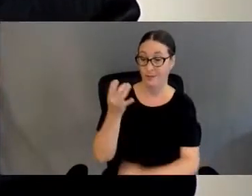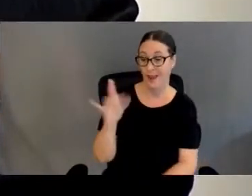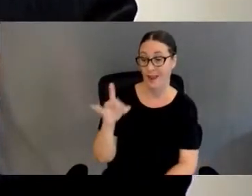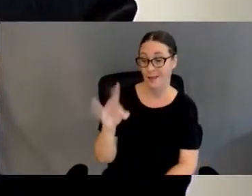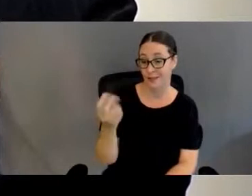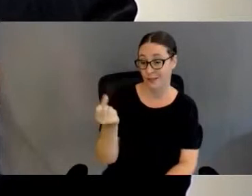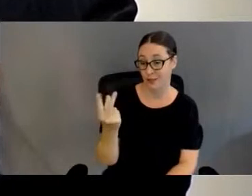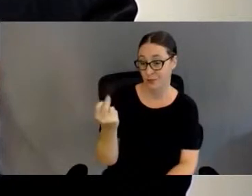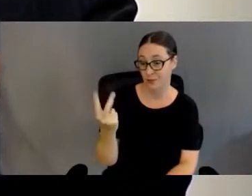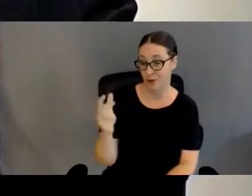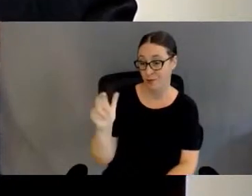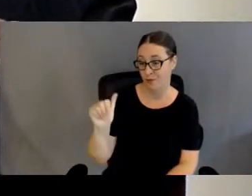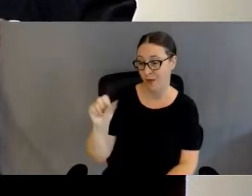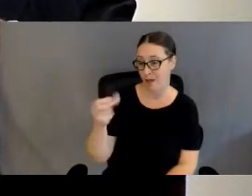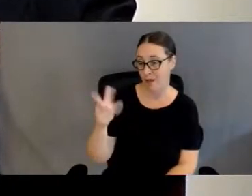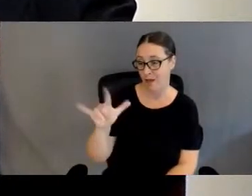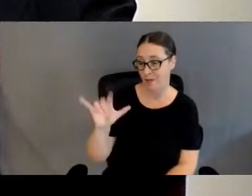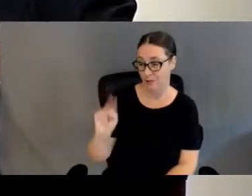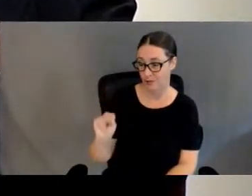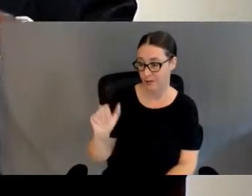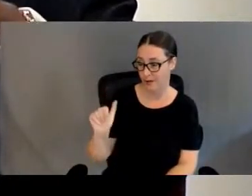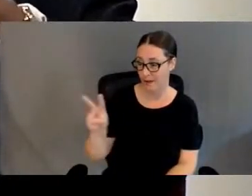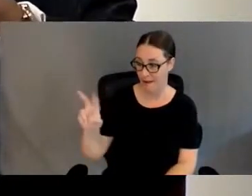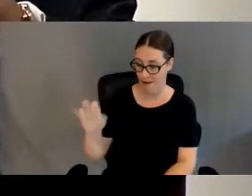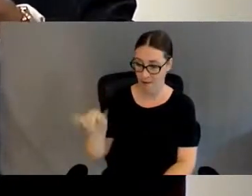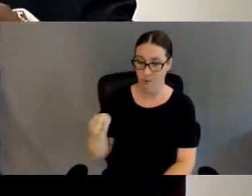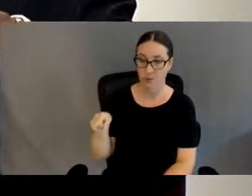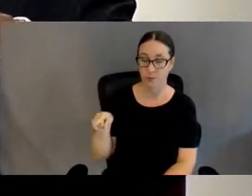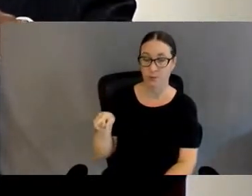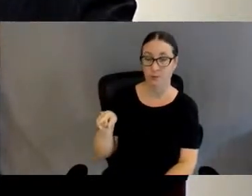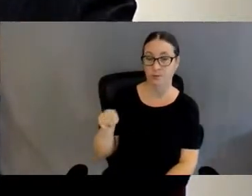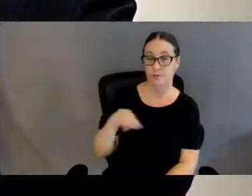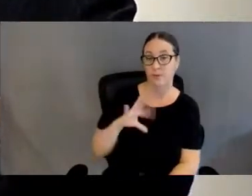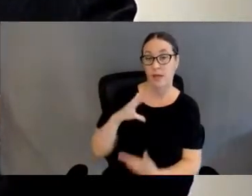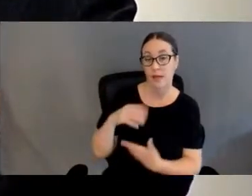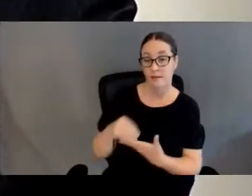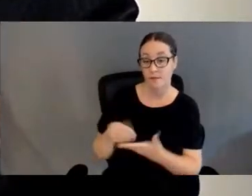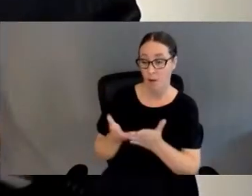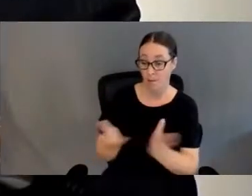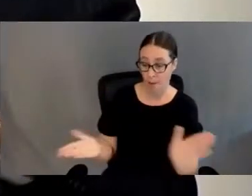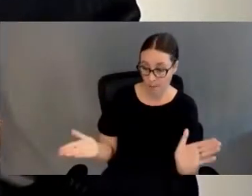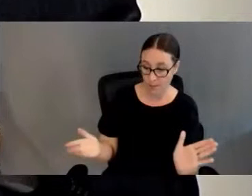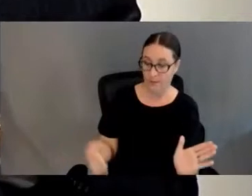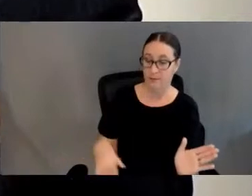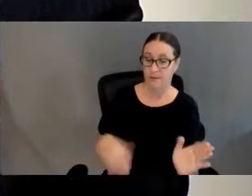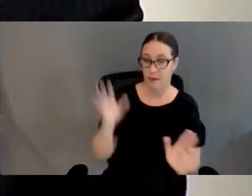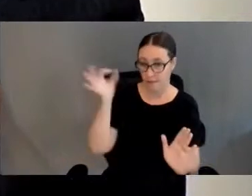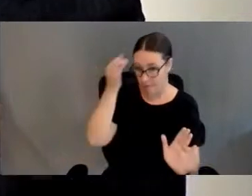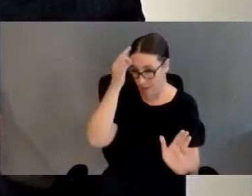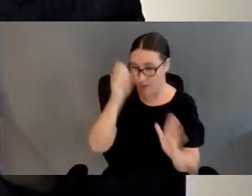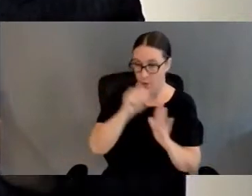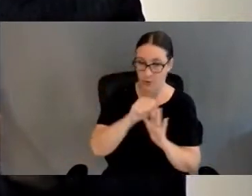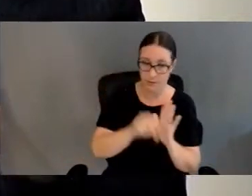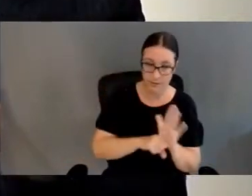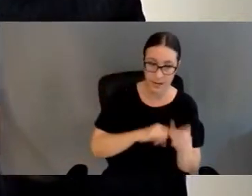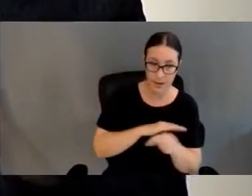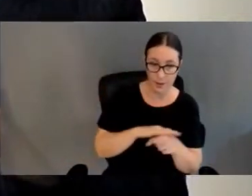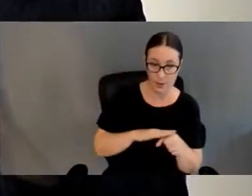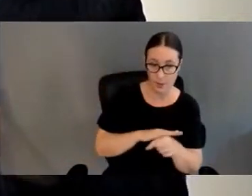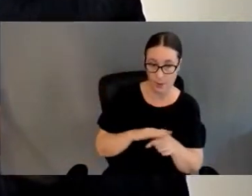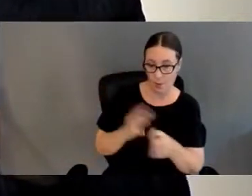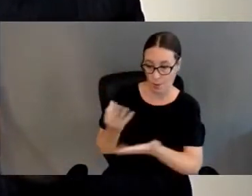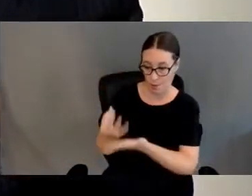Avenue, involved public, federal, state, local financing, private